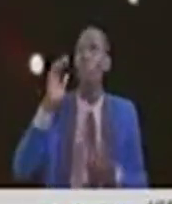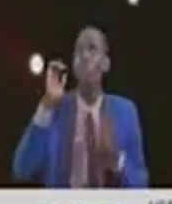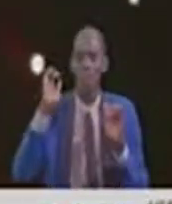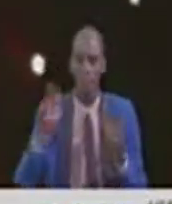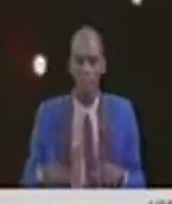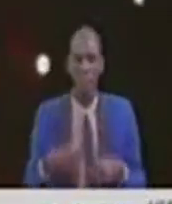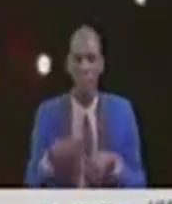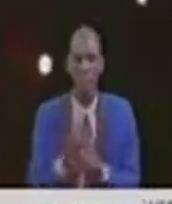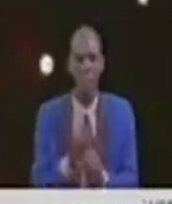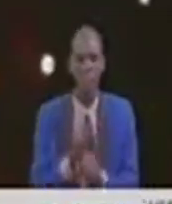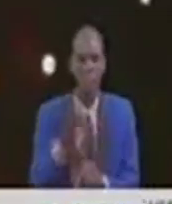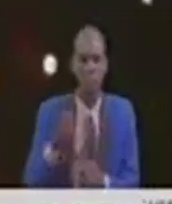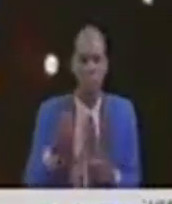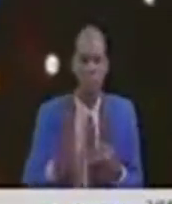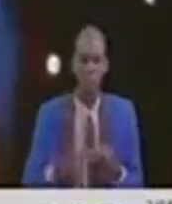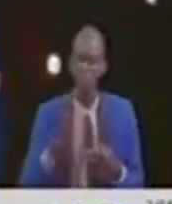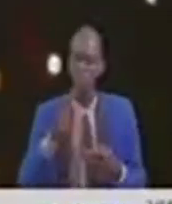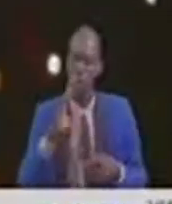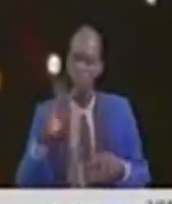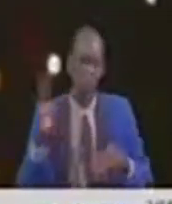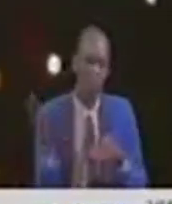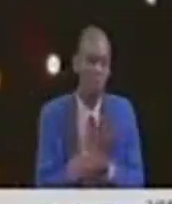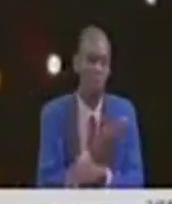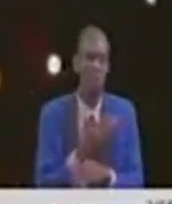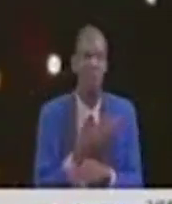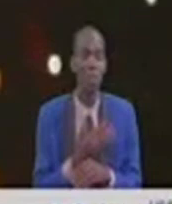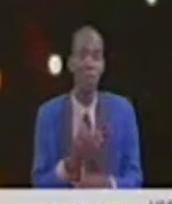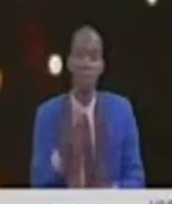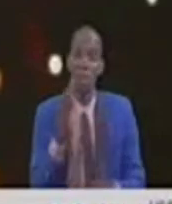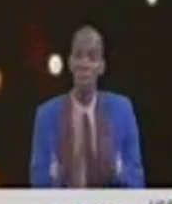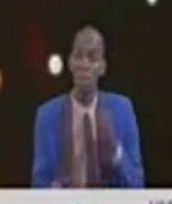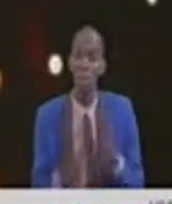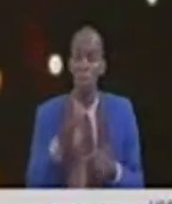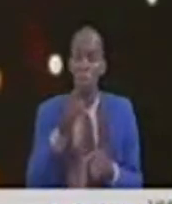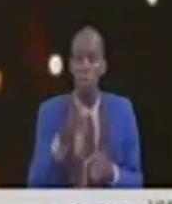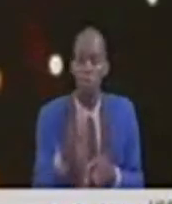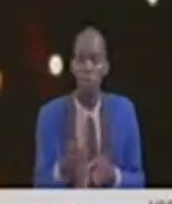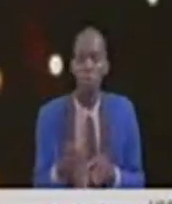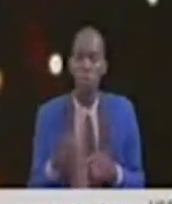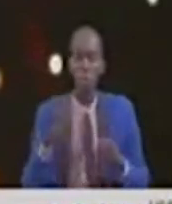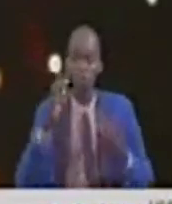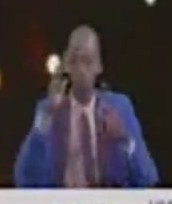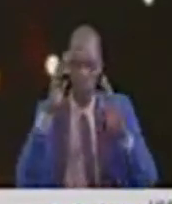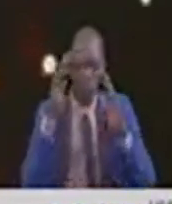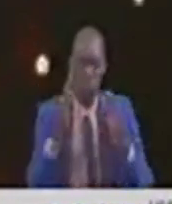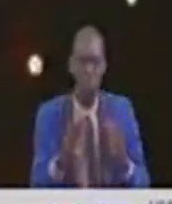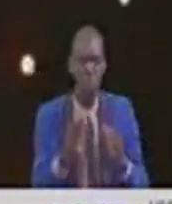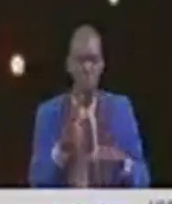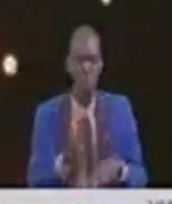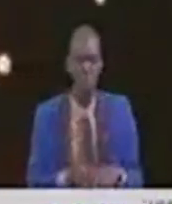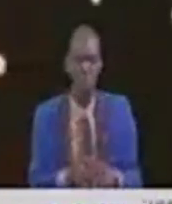lie. But the point is, whether you keep the job, you don't keep the job, all liars shall